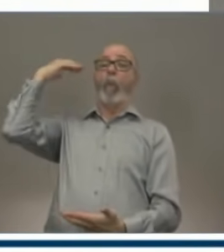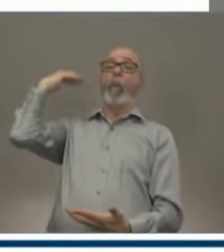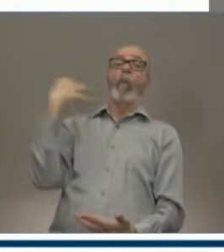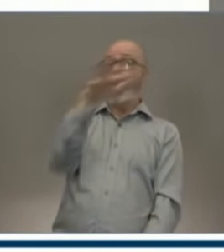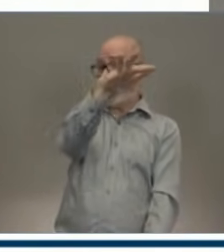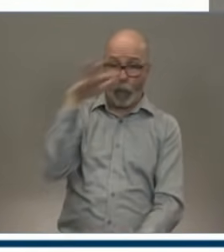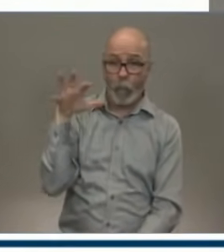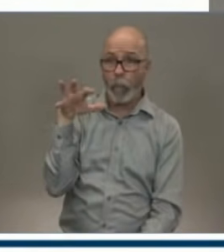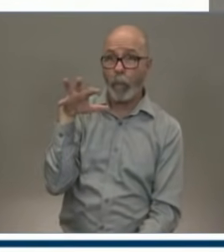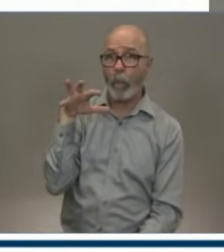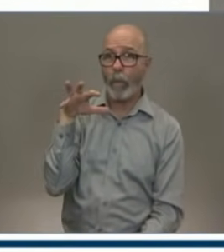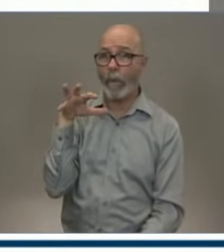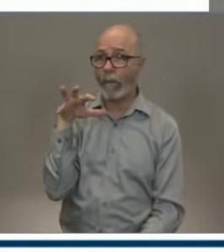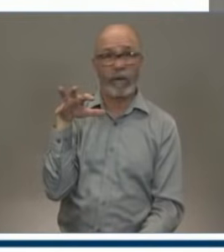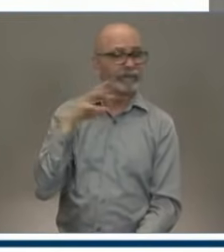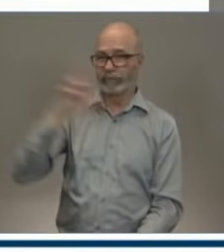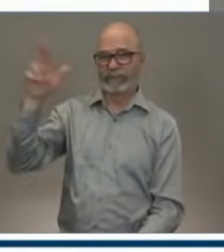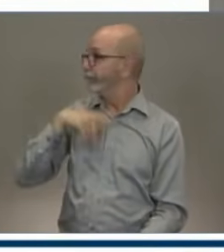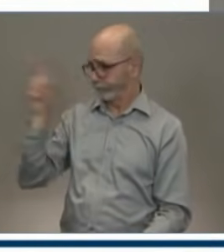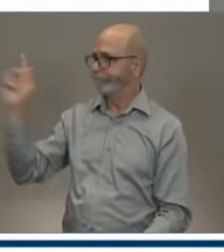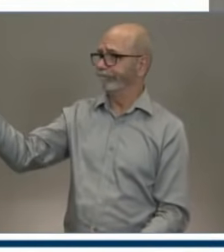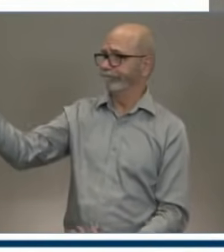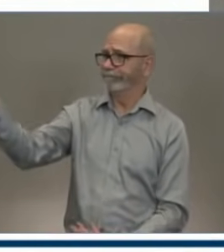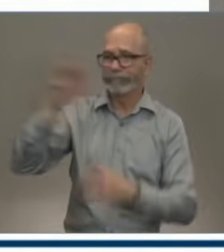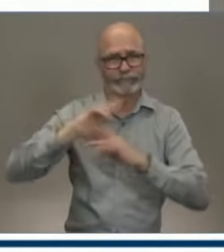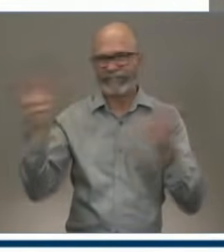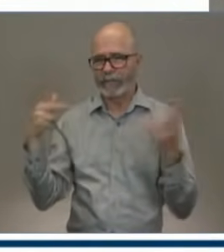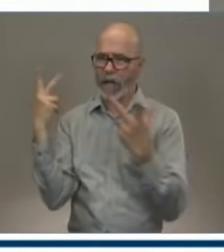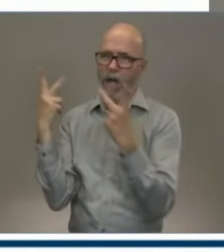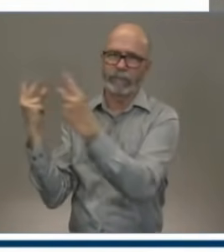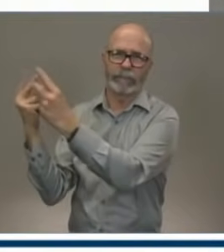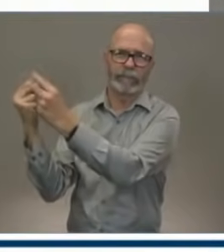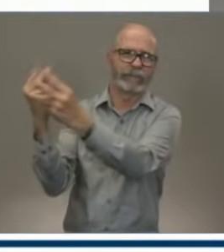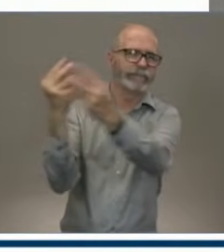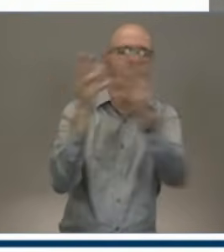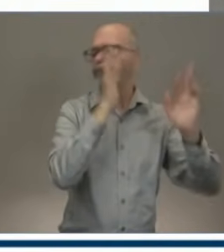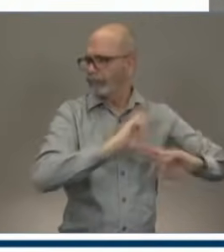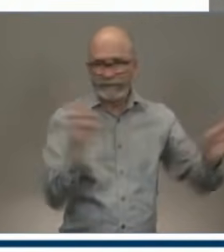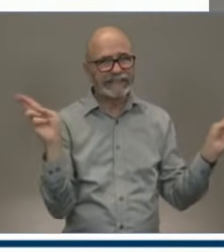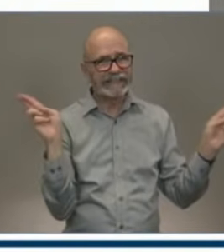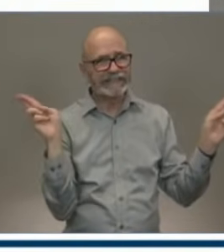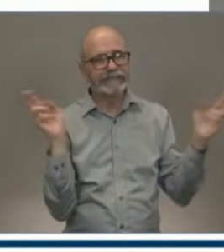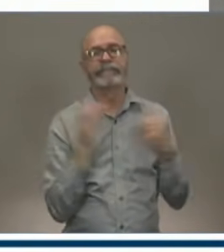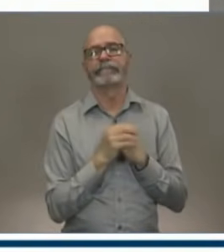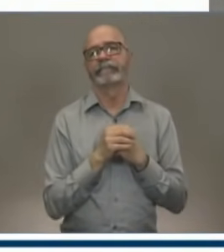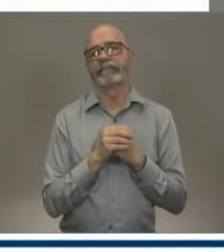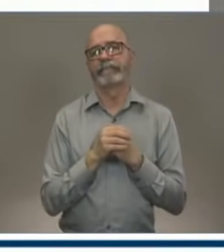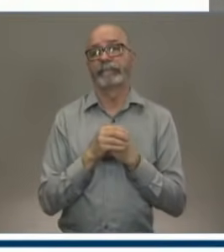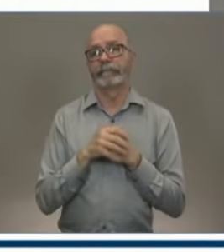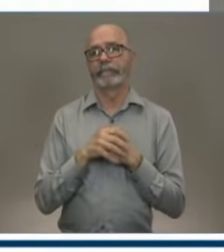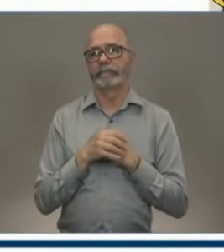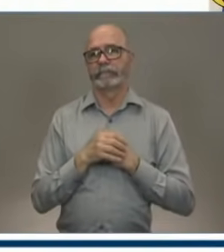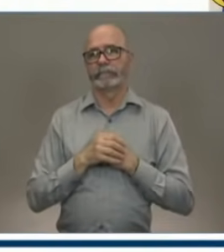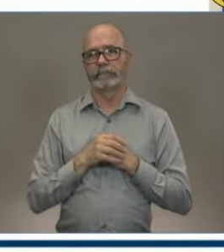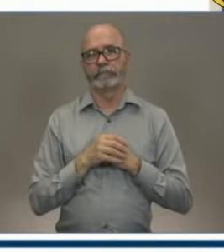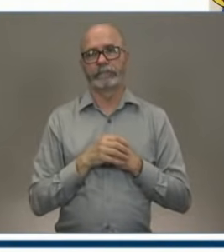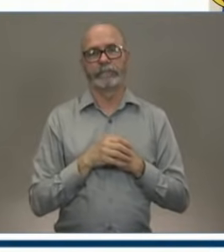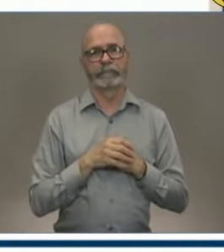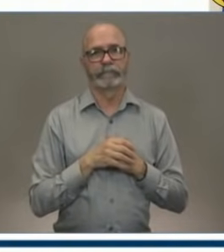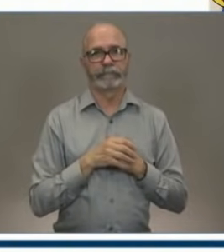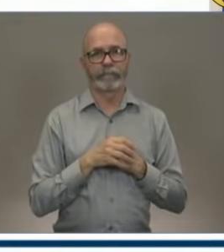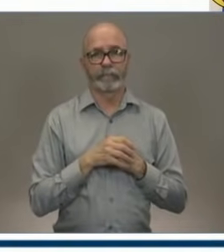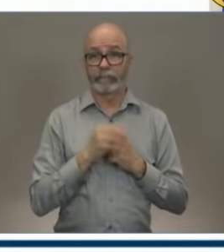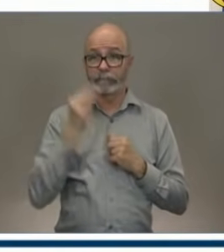have processes now where we can very quickly ramp up our program as well and use that vaccine in a timely manner. Next question will go